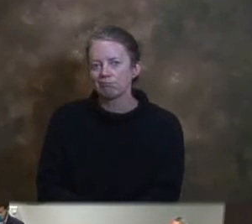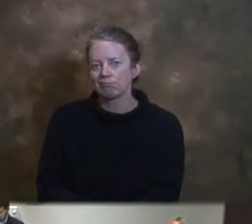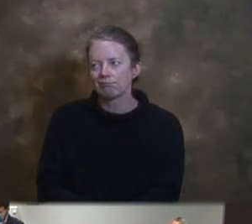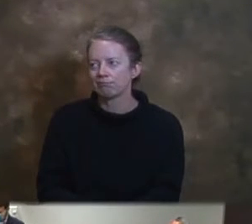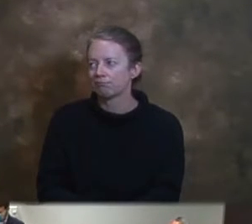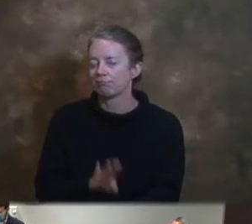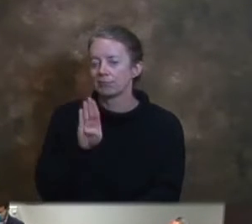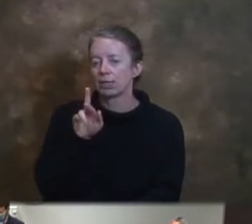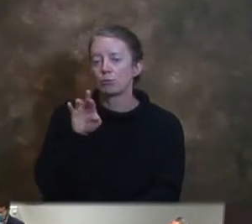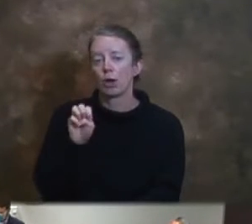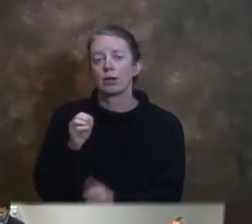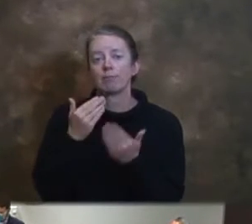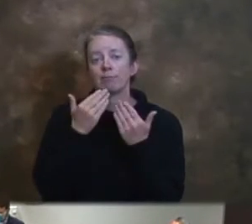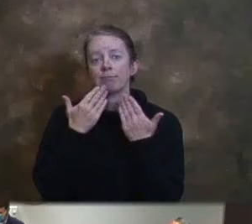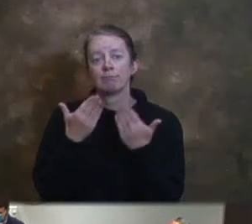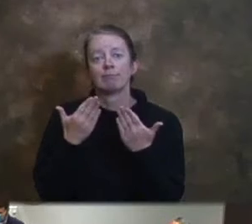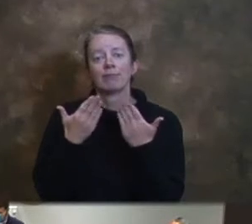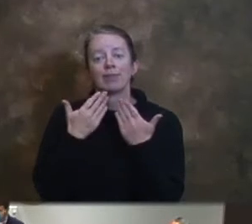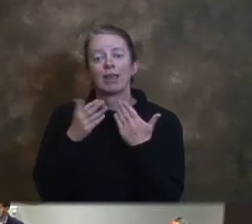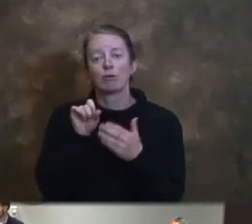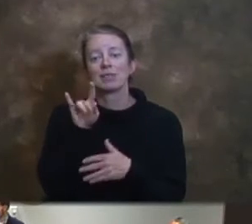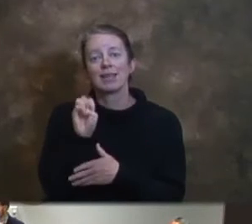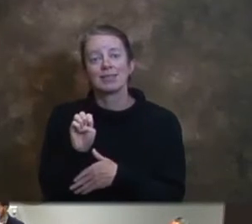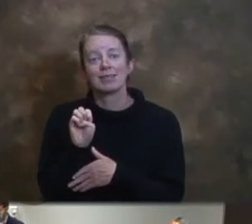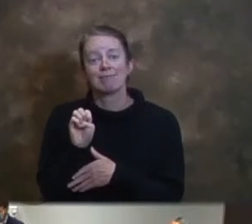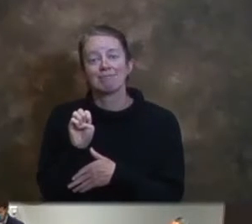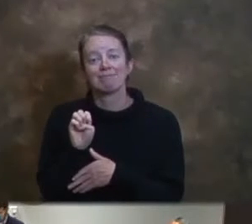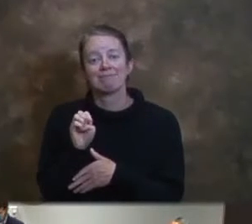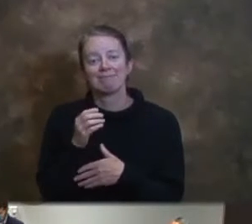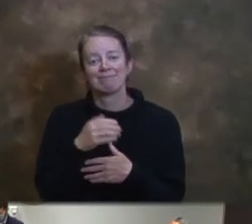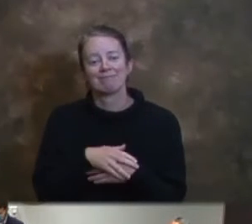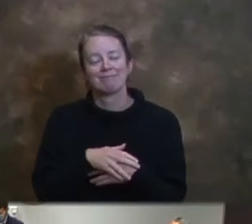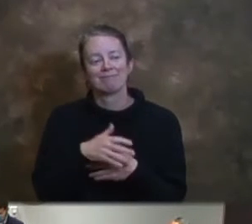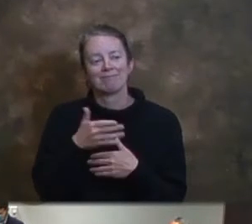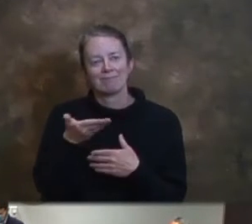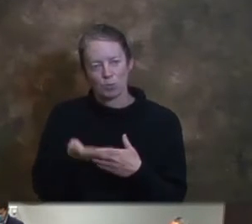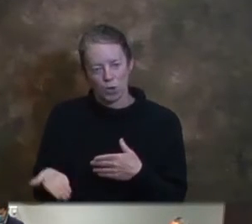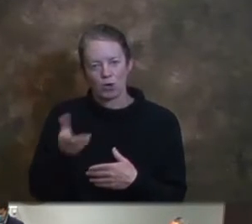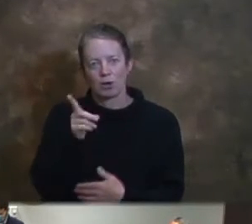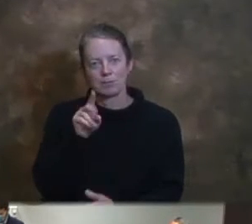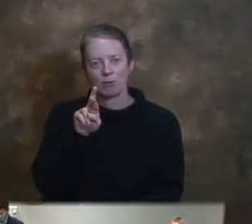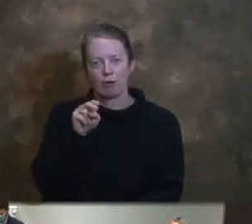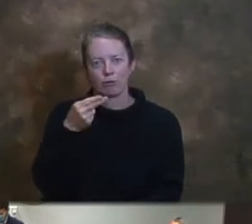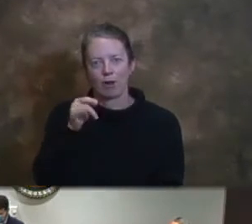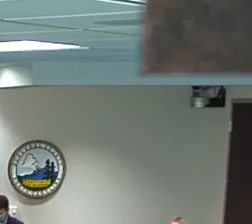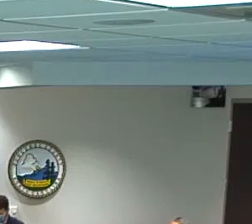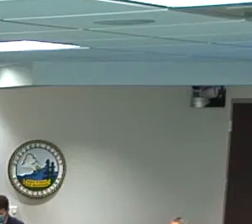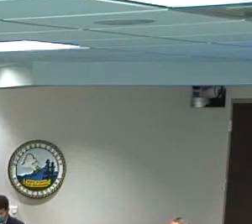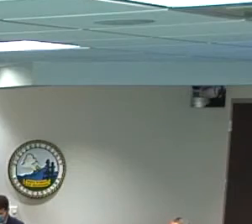All right, thank you, Stacie. Welcome, Dr. Hathaway. Dr. Hathaway, thanks for being here.